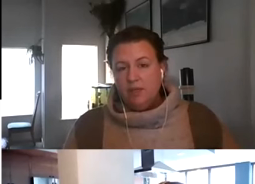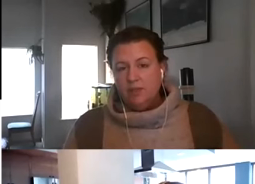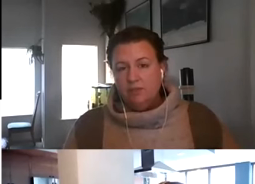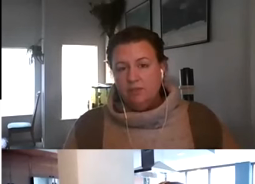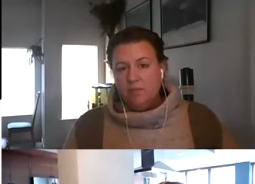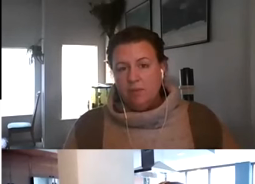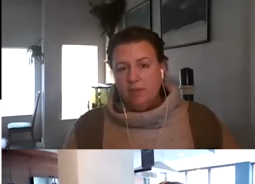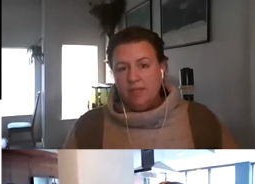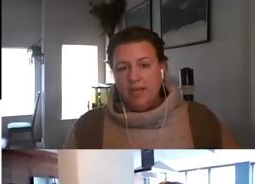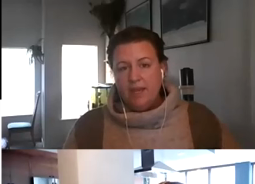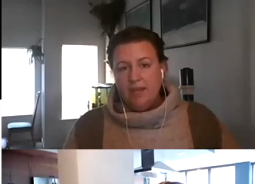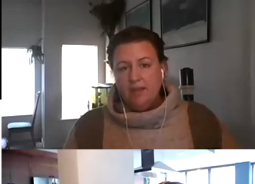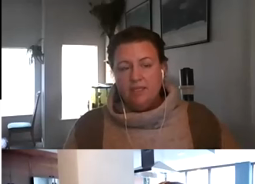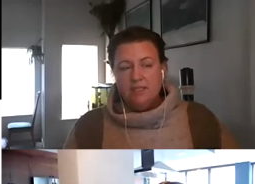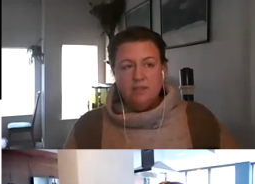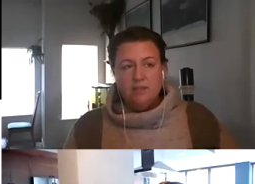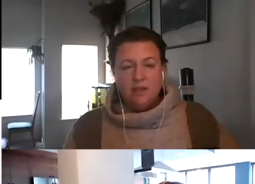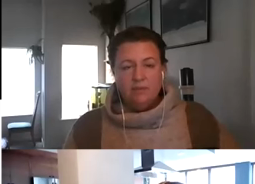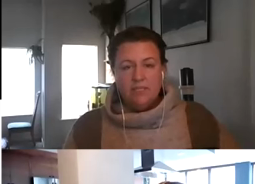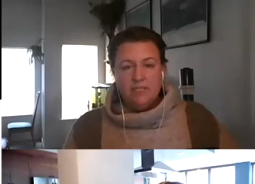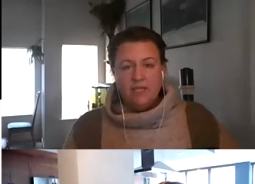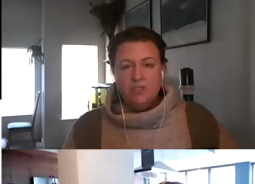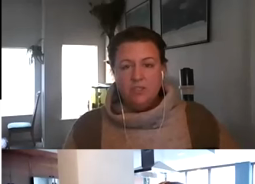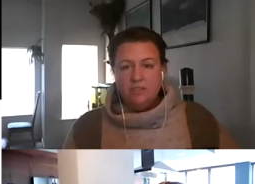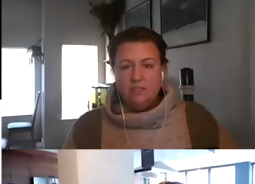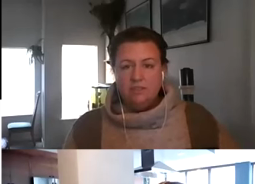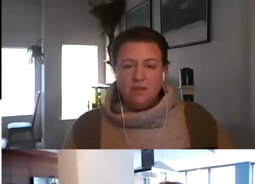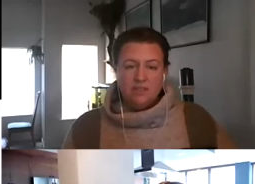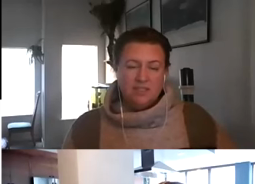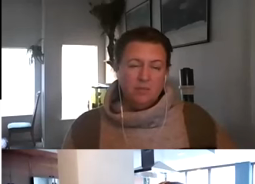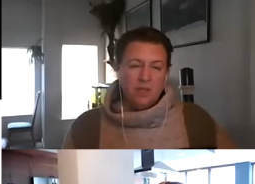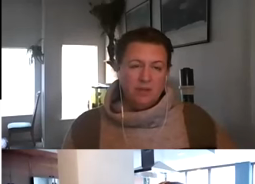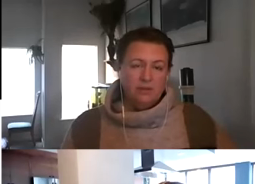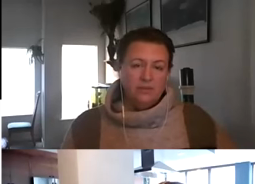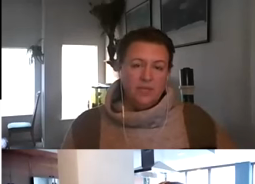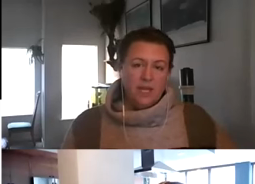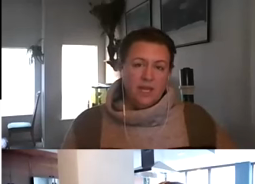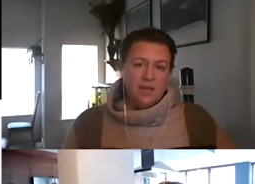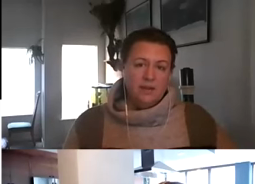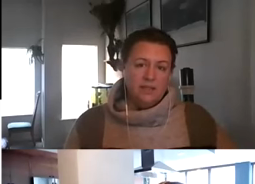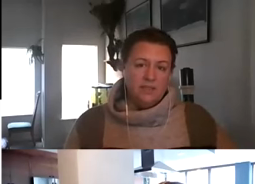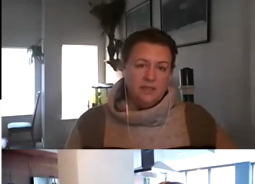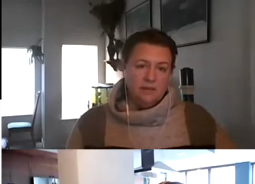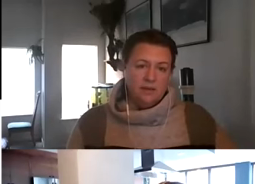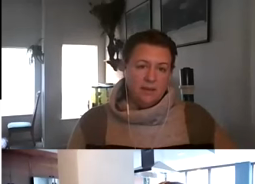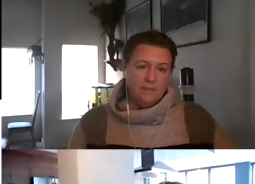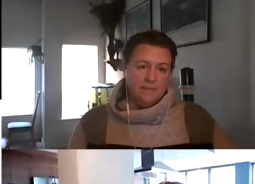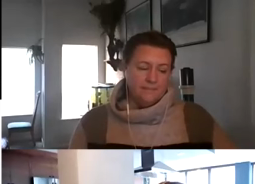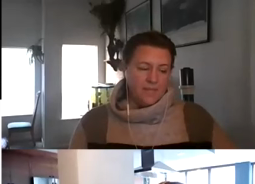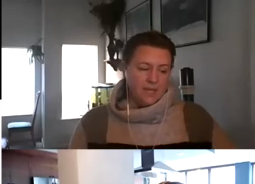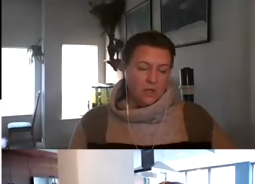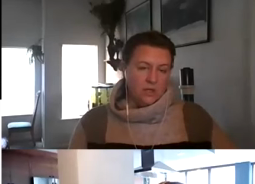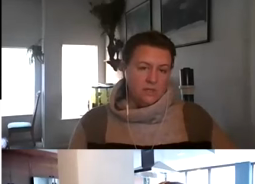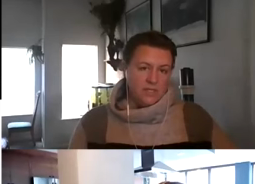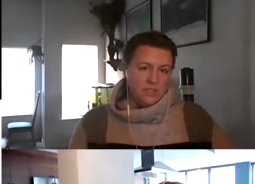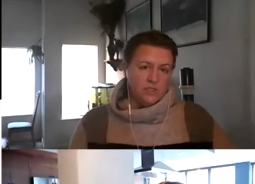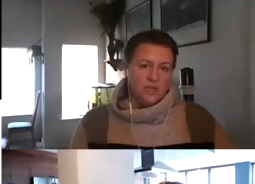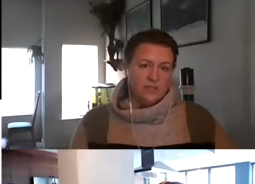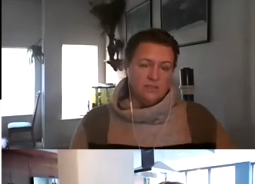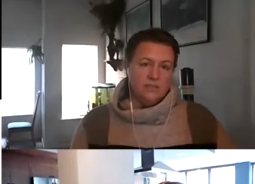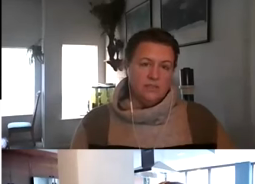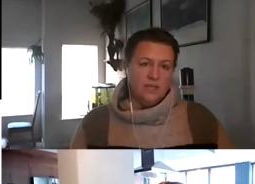it's important to also remember that these things are government sanctioned on some level, and there is an